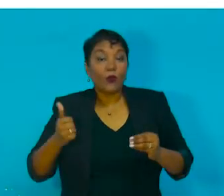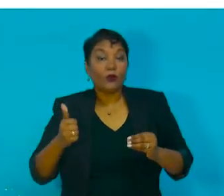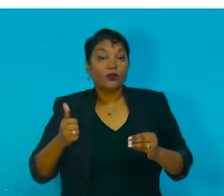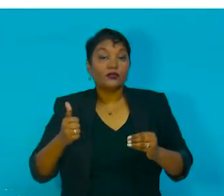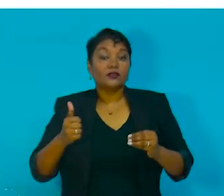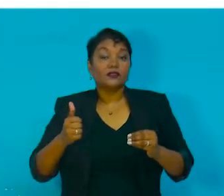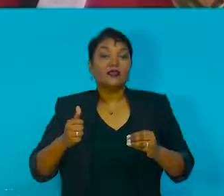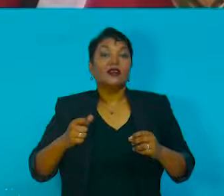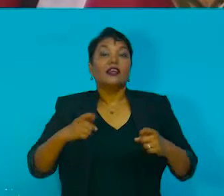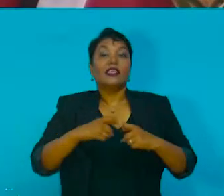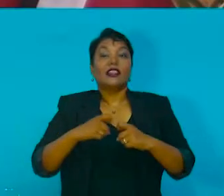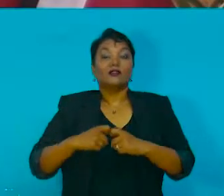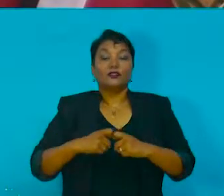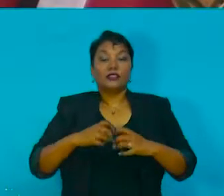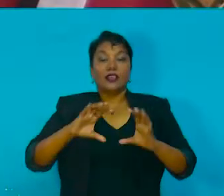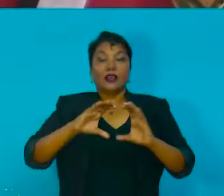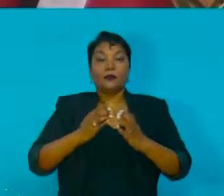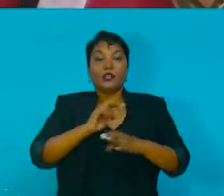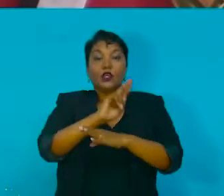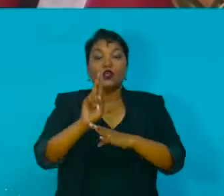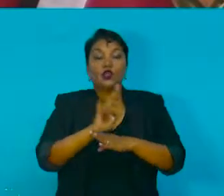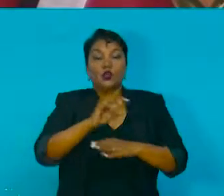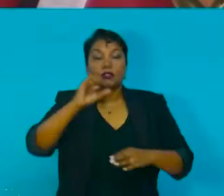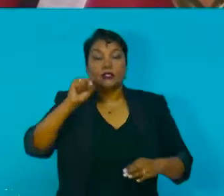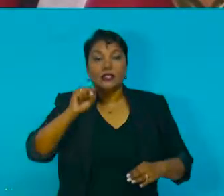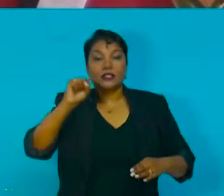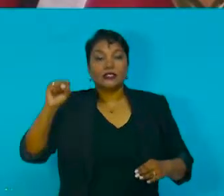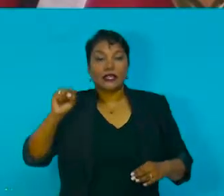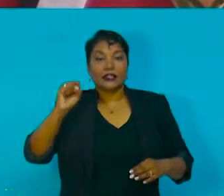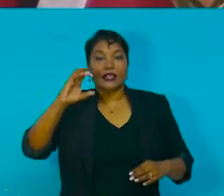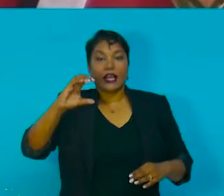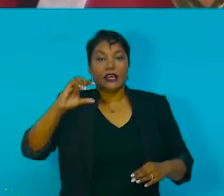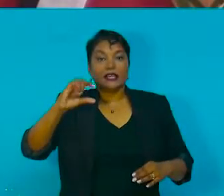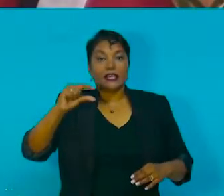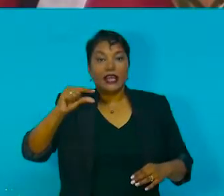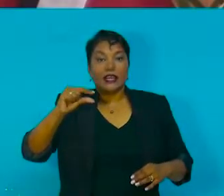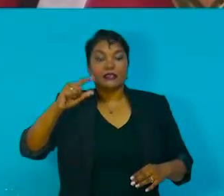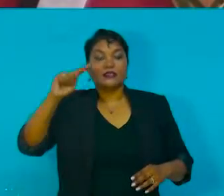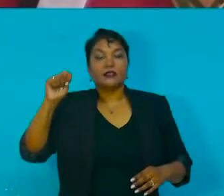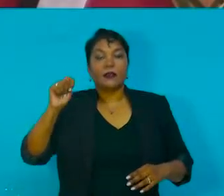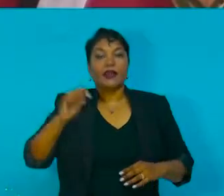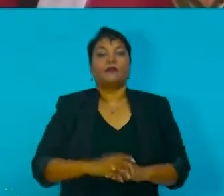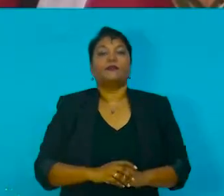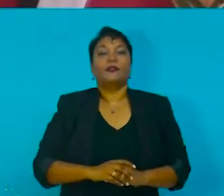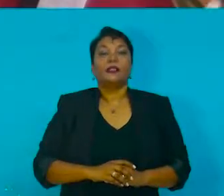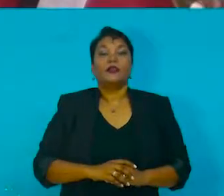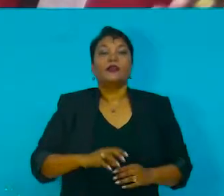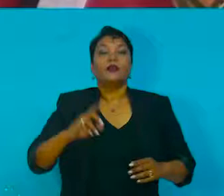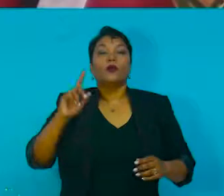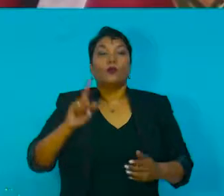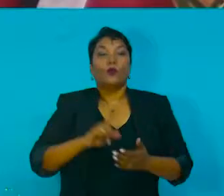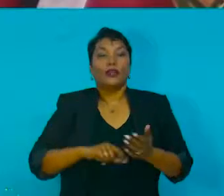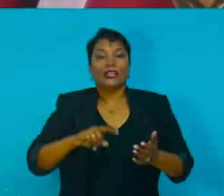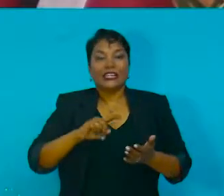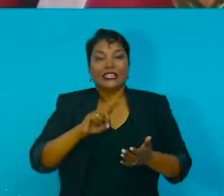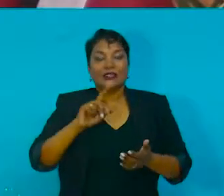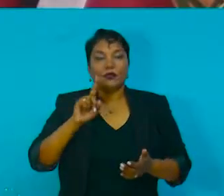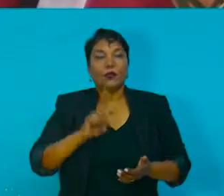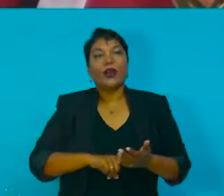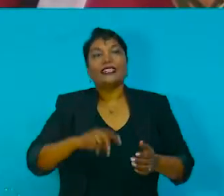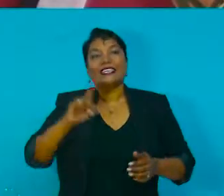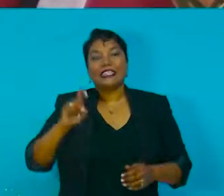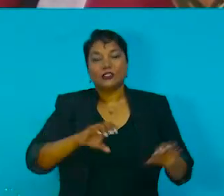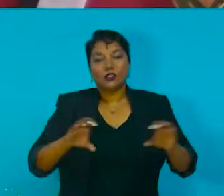half of our electricity generation in Trinidad is still on single cycle gas turbines. TGU is more efficient,